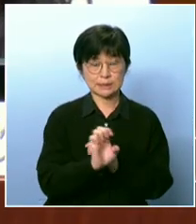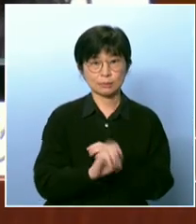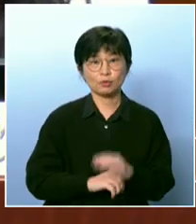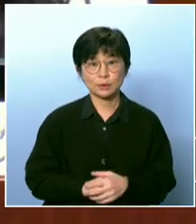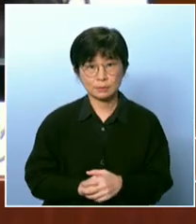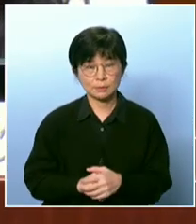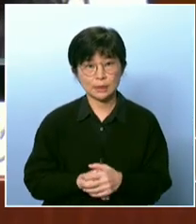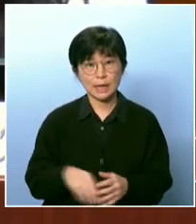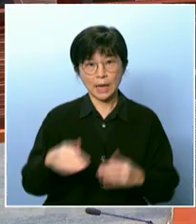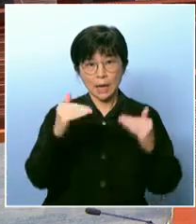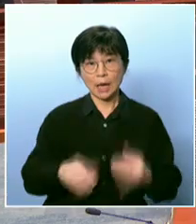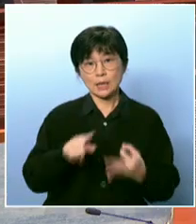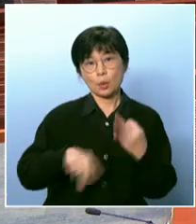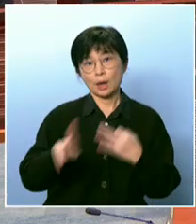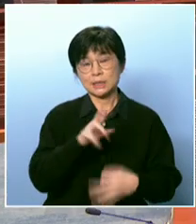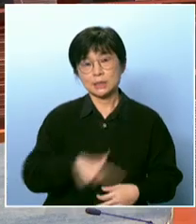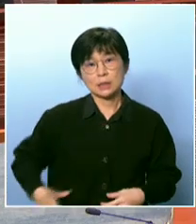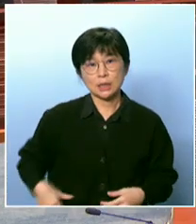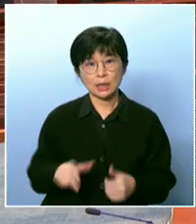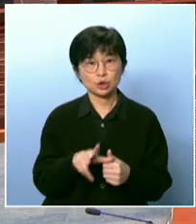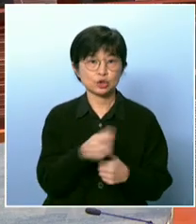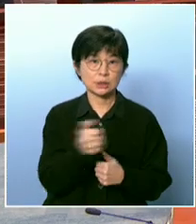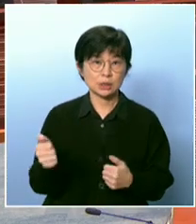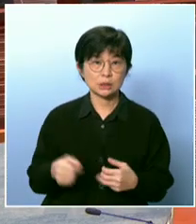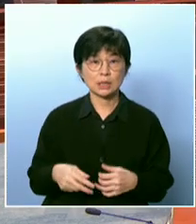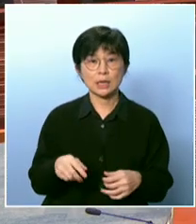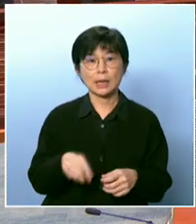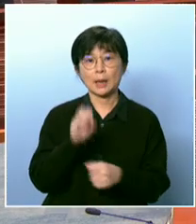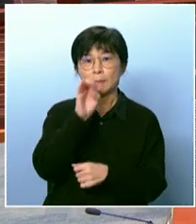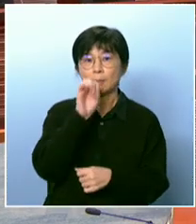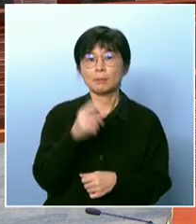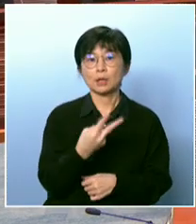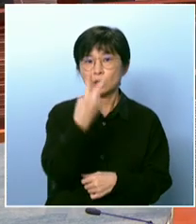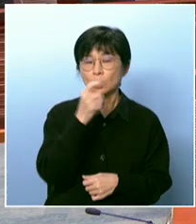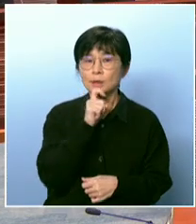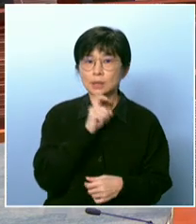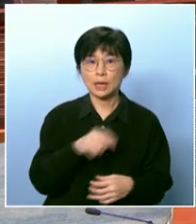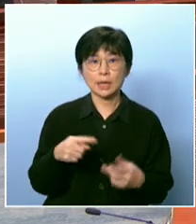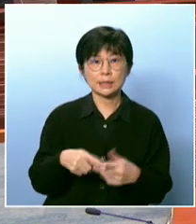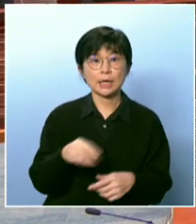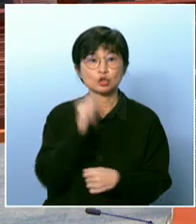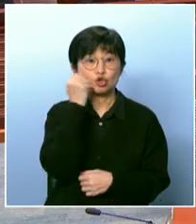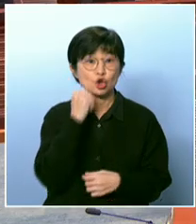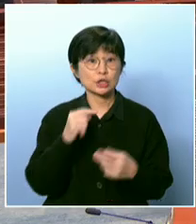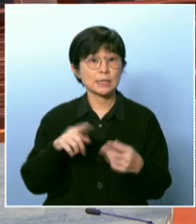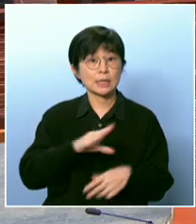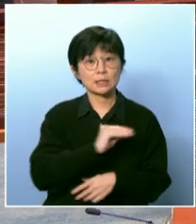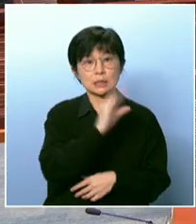the operators specifically. I guess we didn't write it all out. I apologize for the confusion. Thank